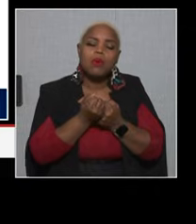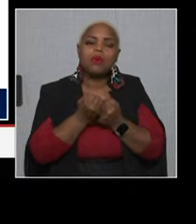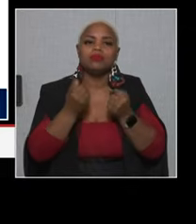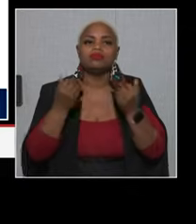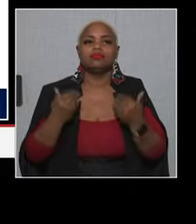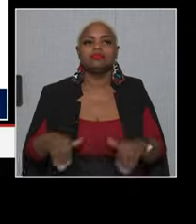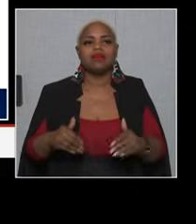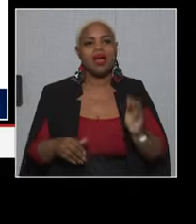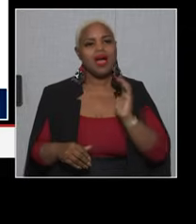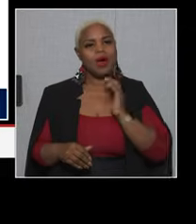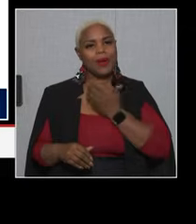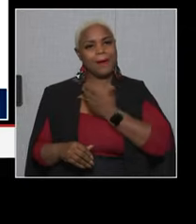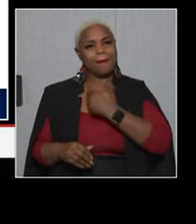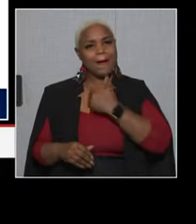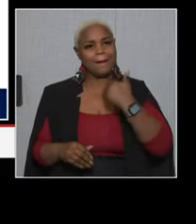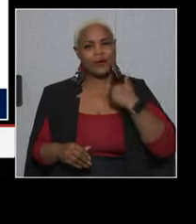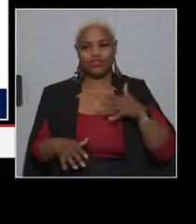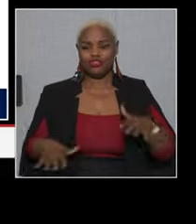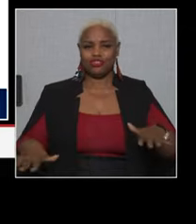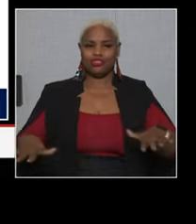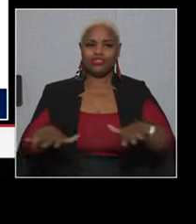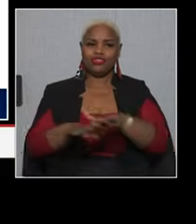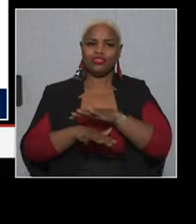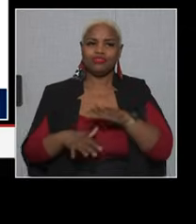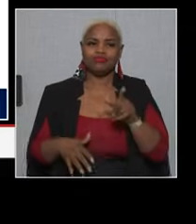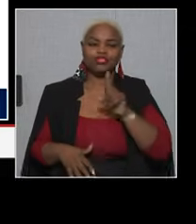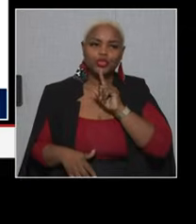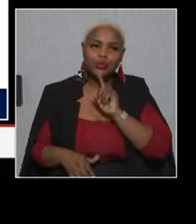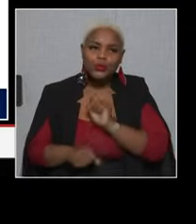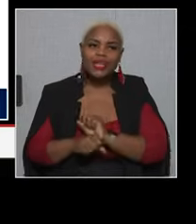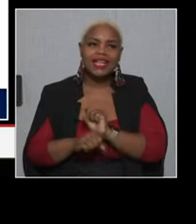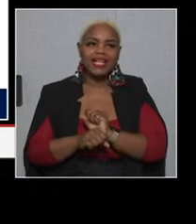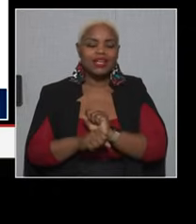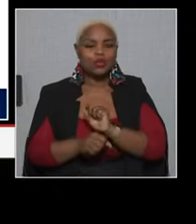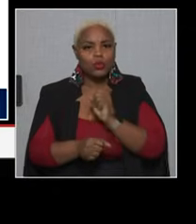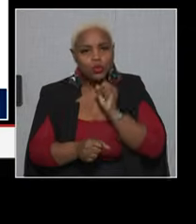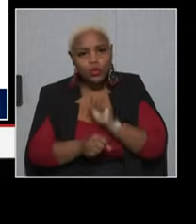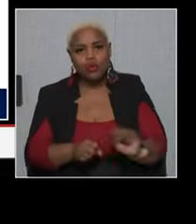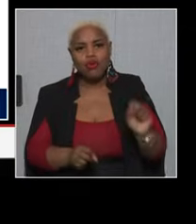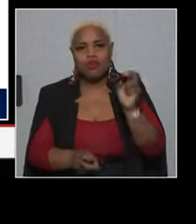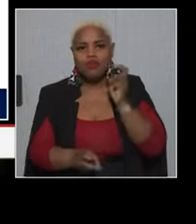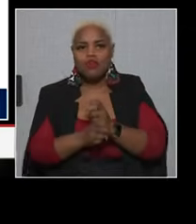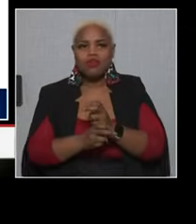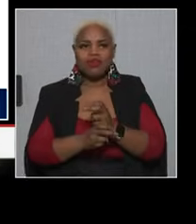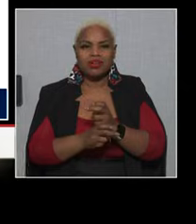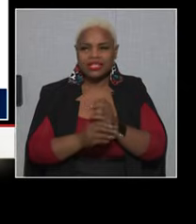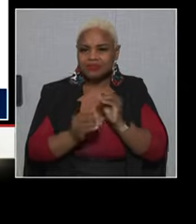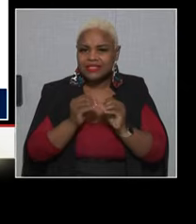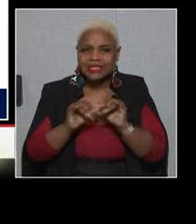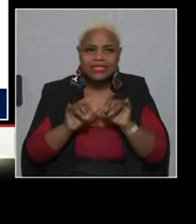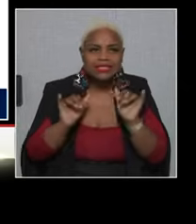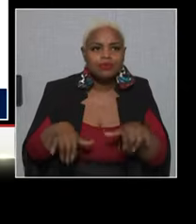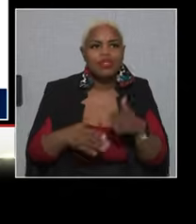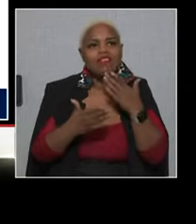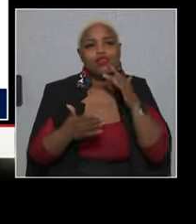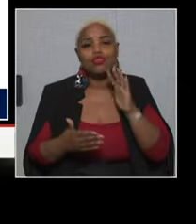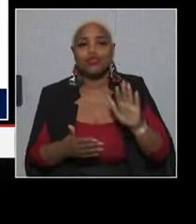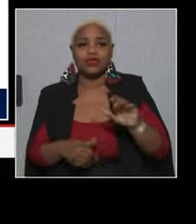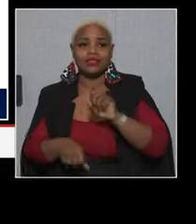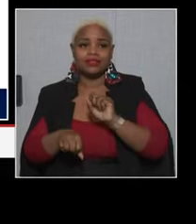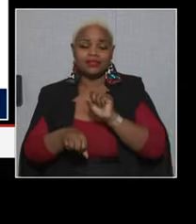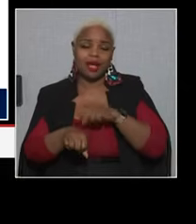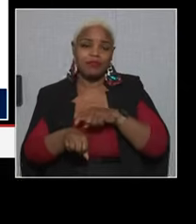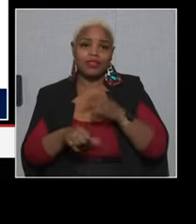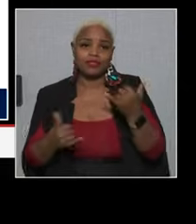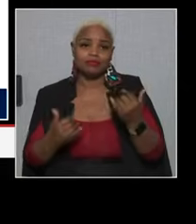members have really worked hard in keeping our city safe. Thank you for this time this morning and giving me an opportunity to